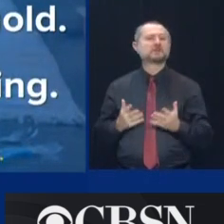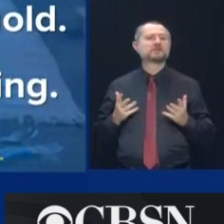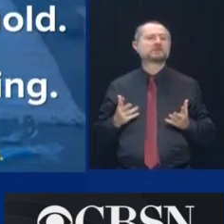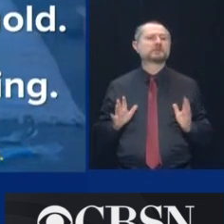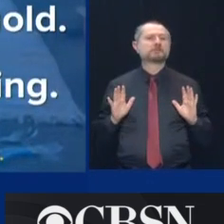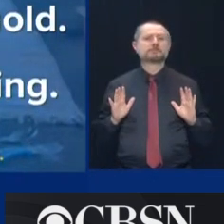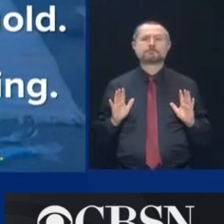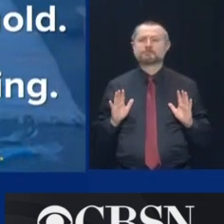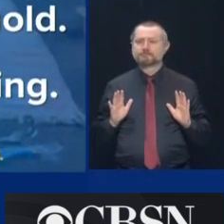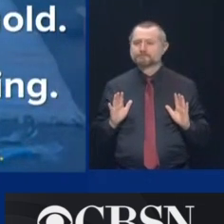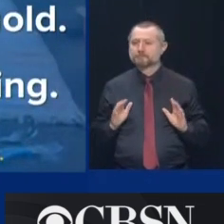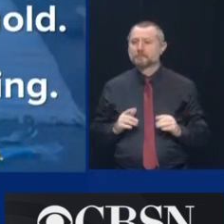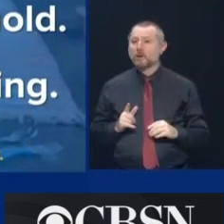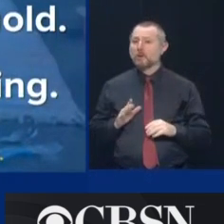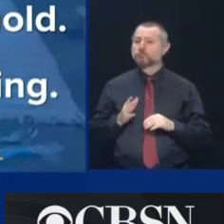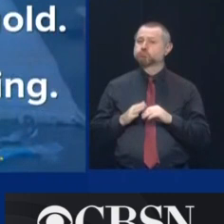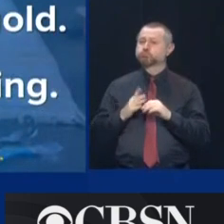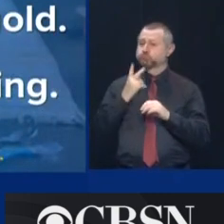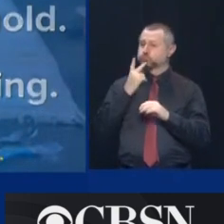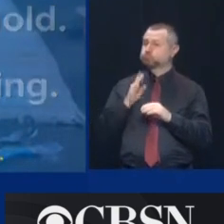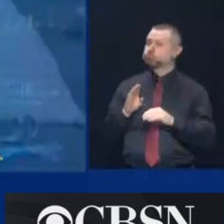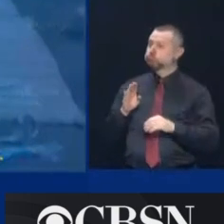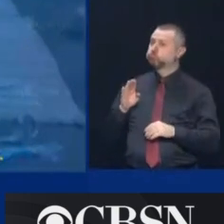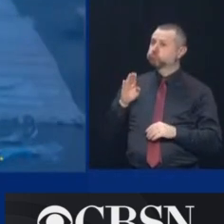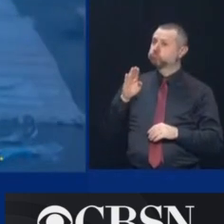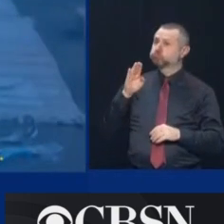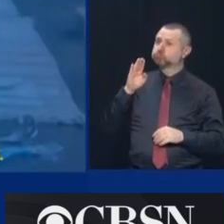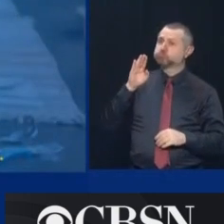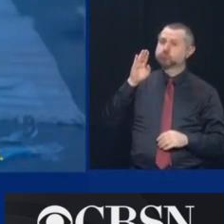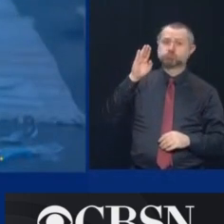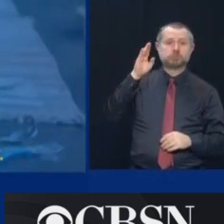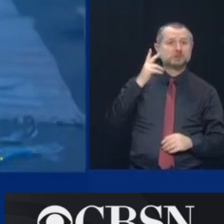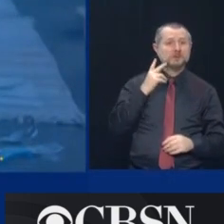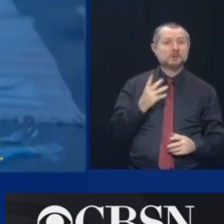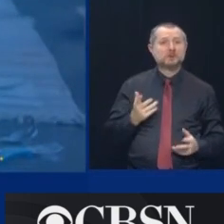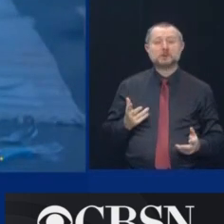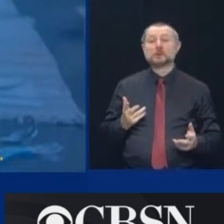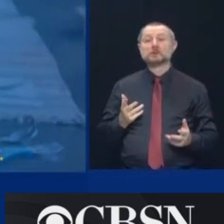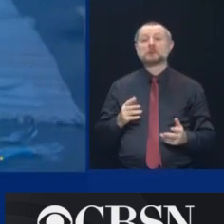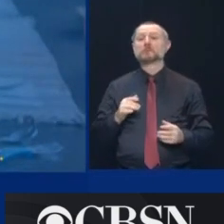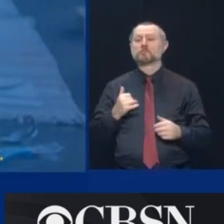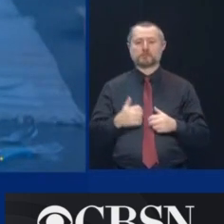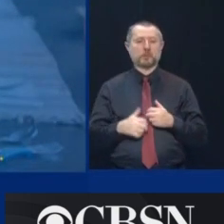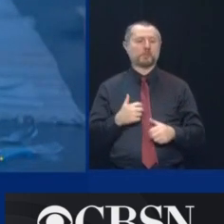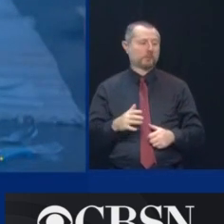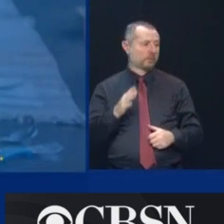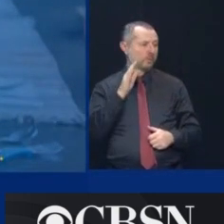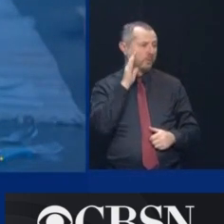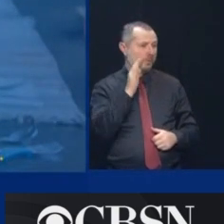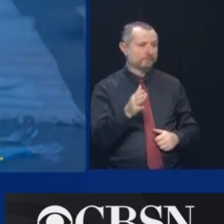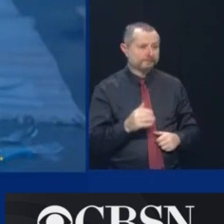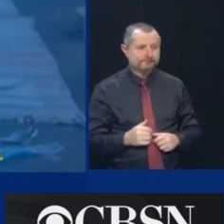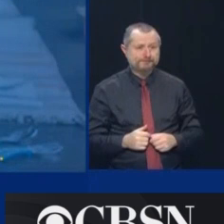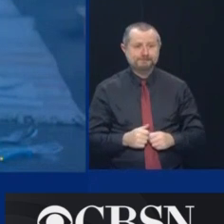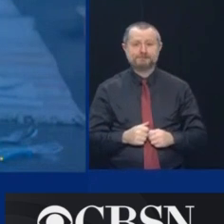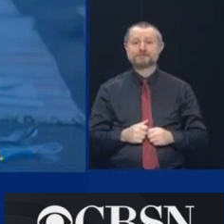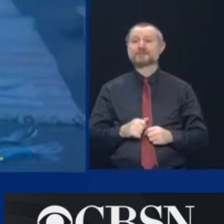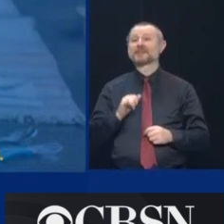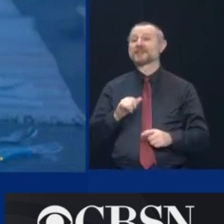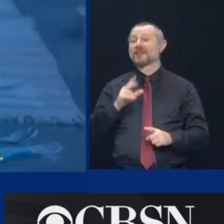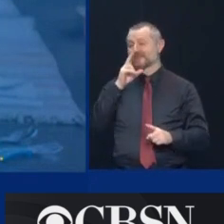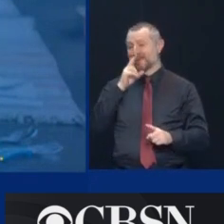going up anyway. It goes up a little bit. We're going to have a problem. This is not a normal